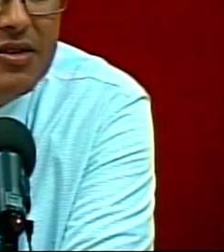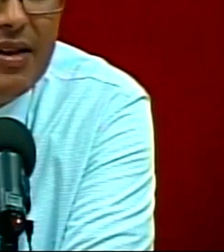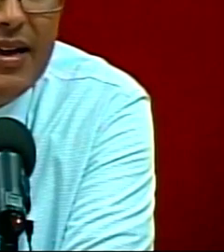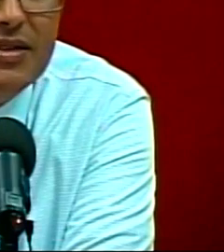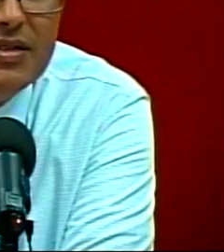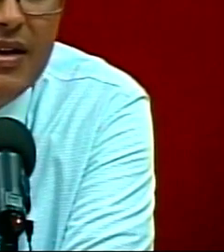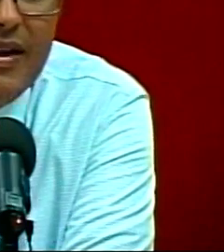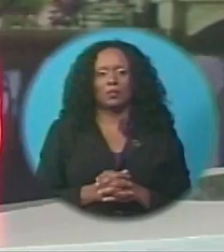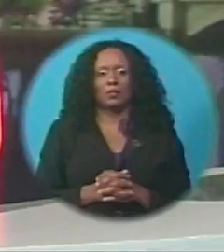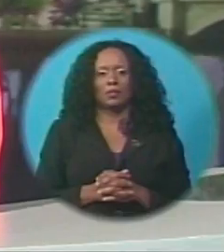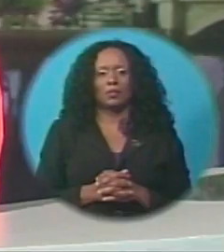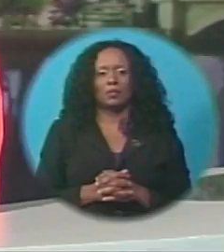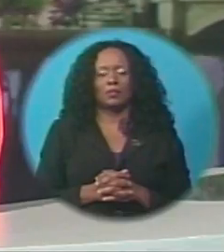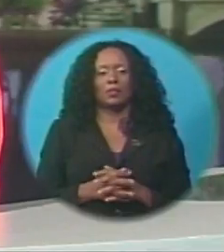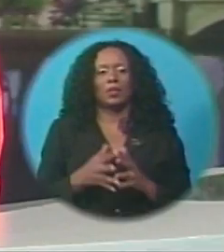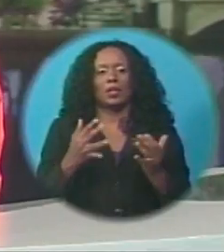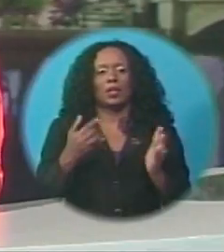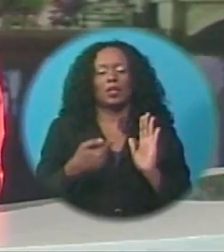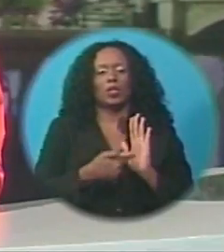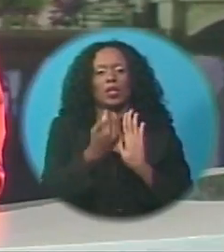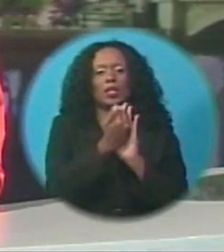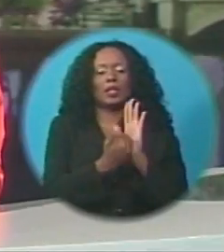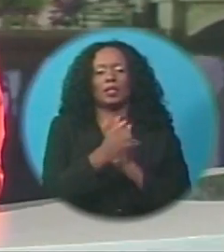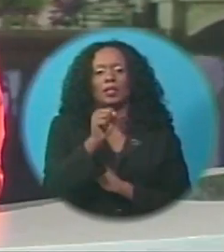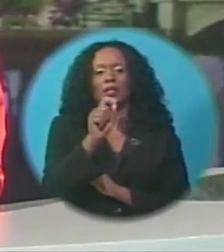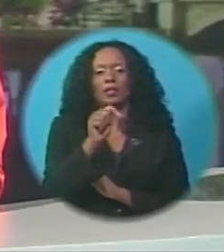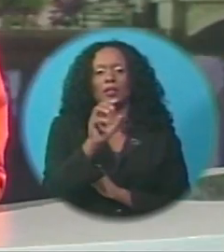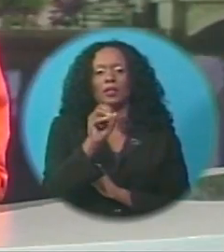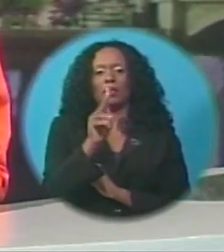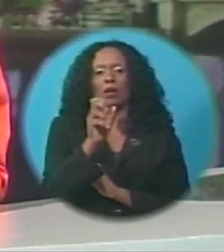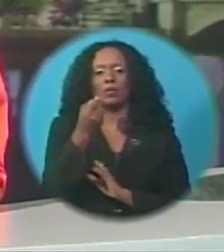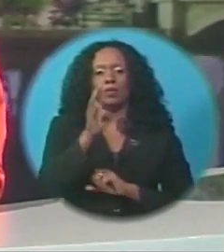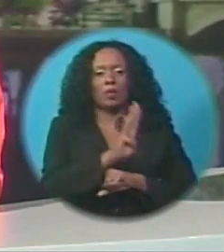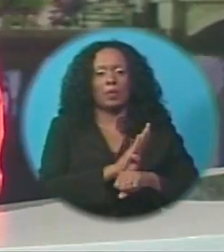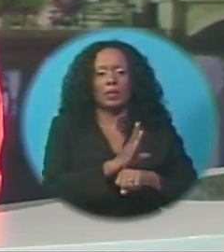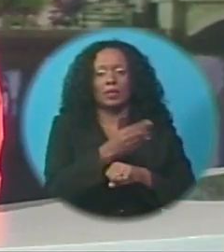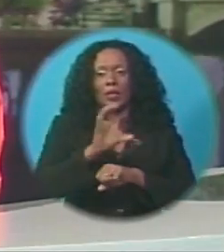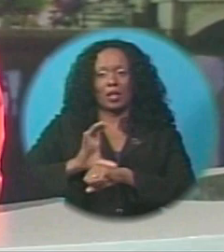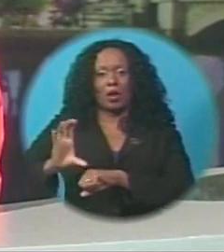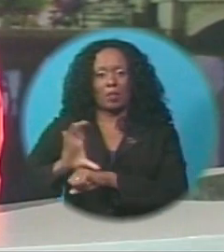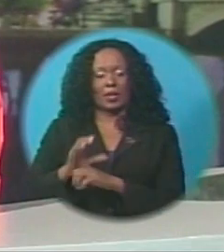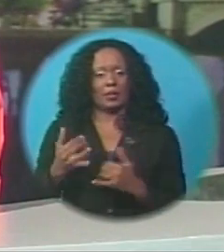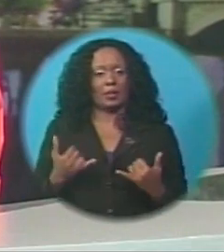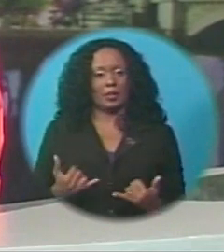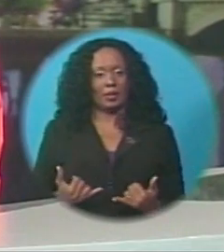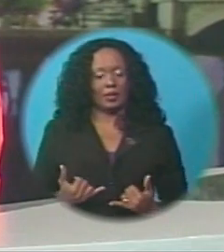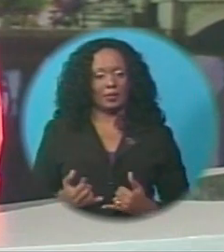project materialize. Here's a look now at how the stocks traded locally and regionally today.